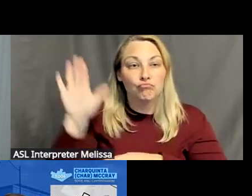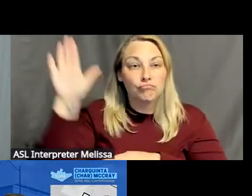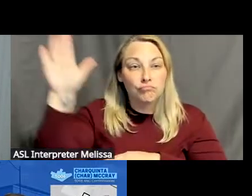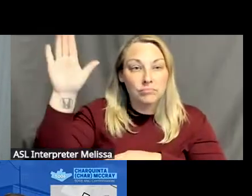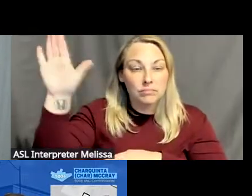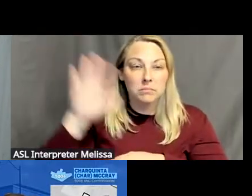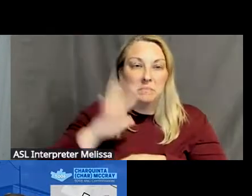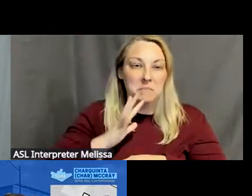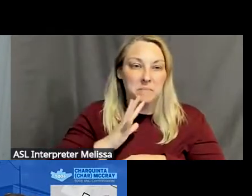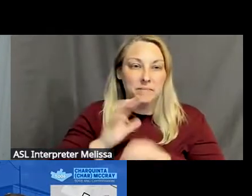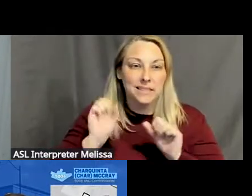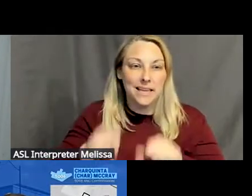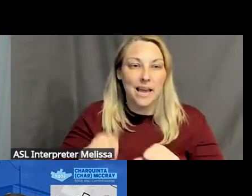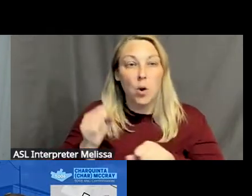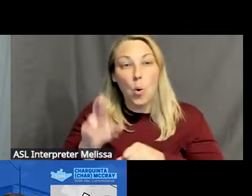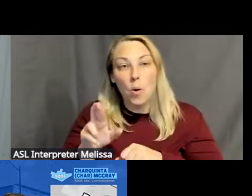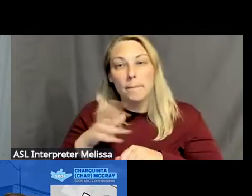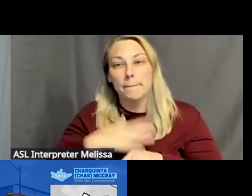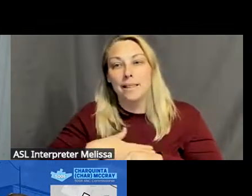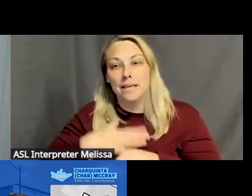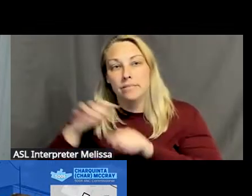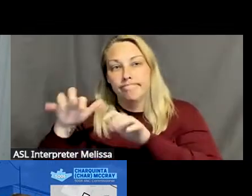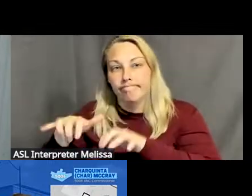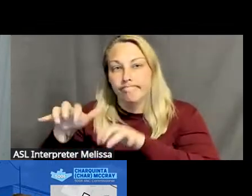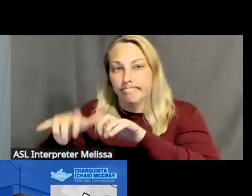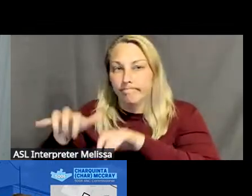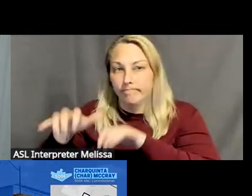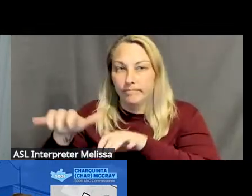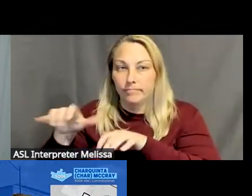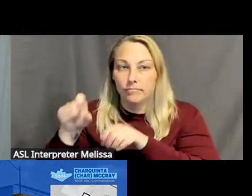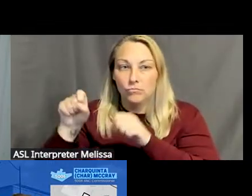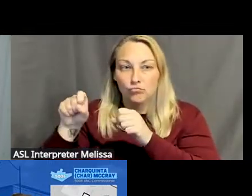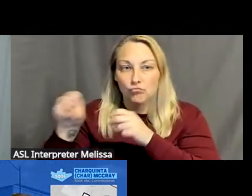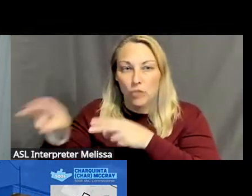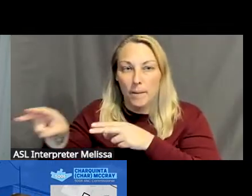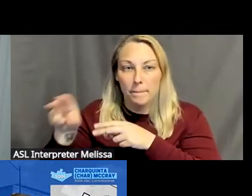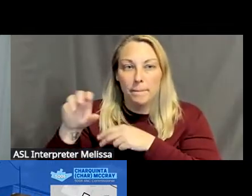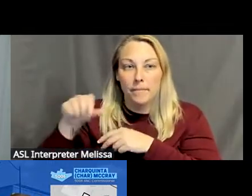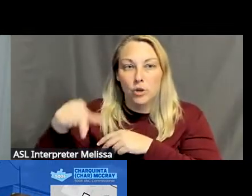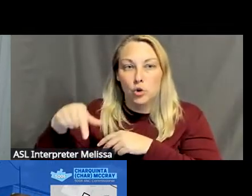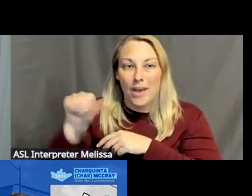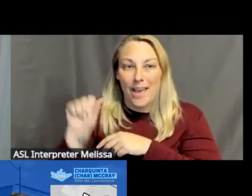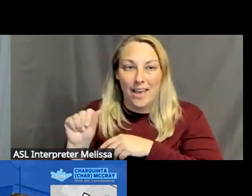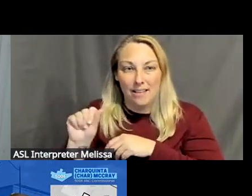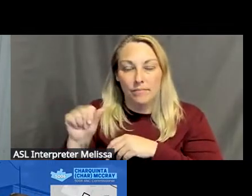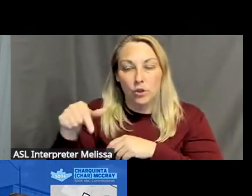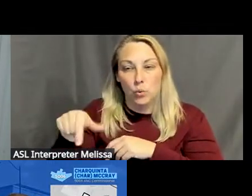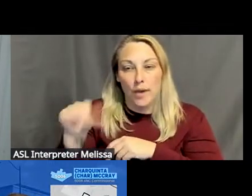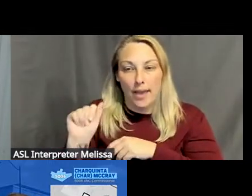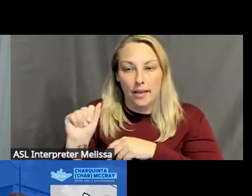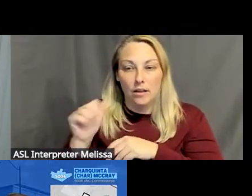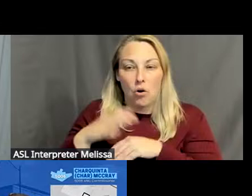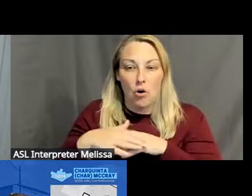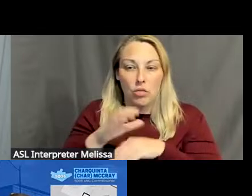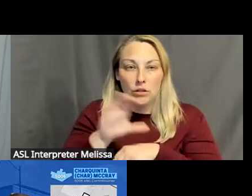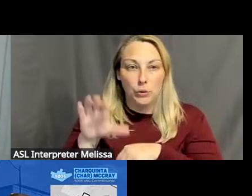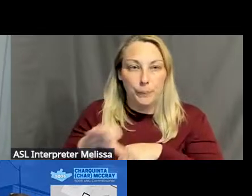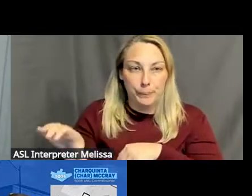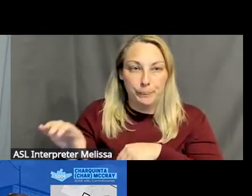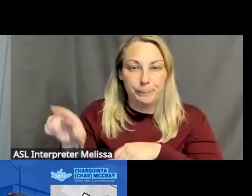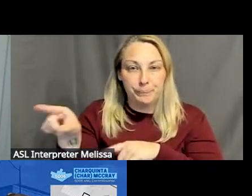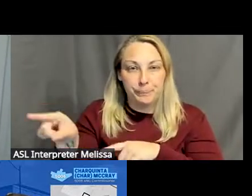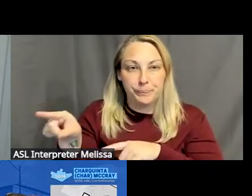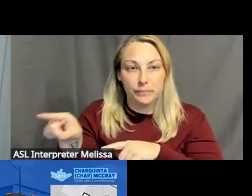can allow you to speak, but feel free to drop the questions in the Q&A feature here on this Zoom. And if we get